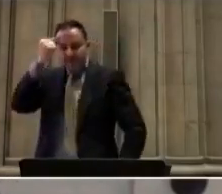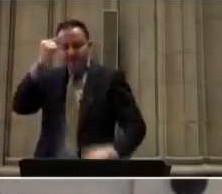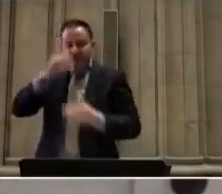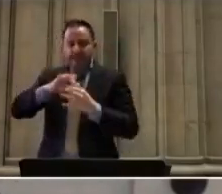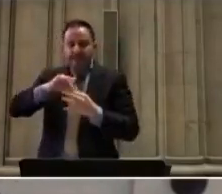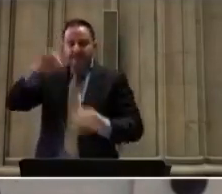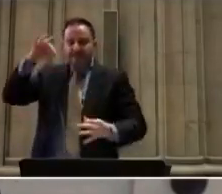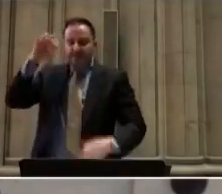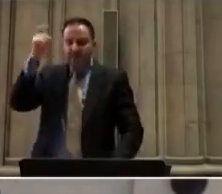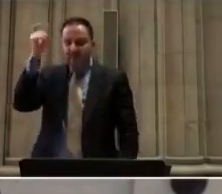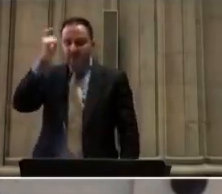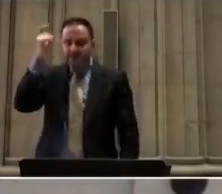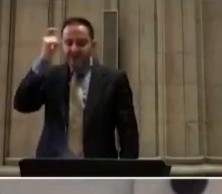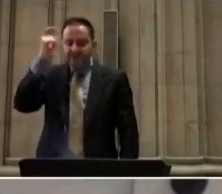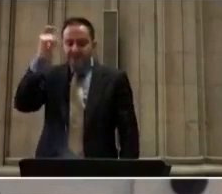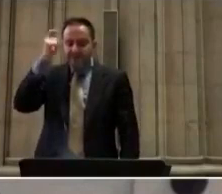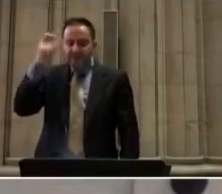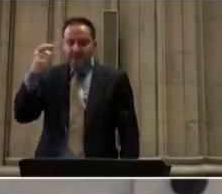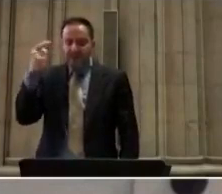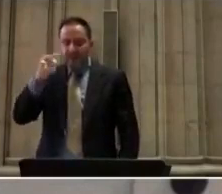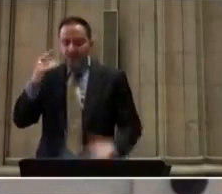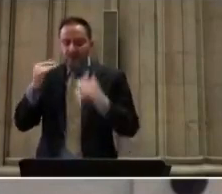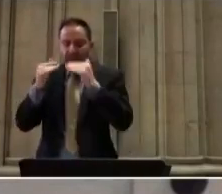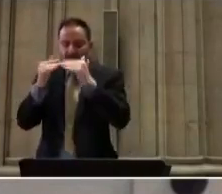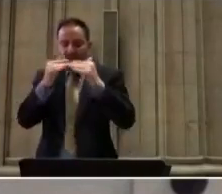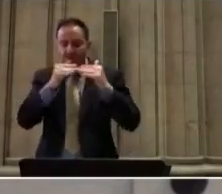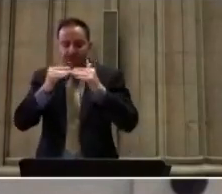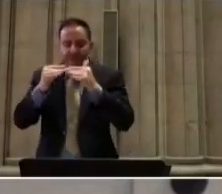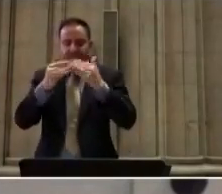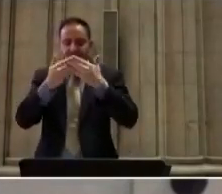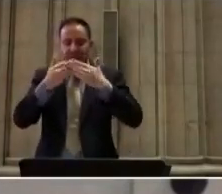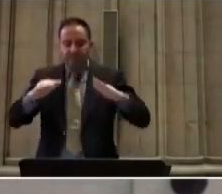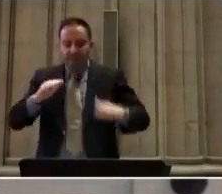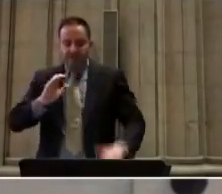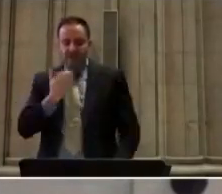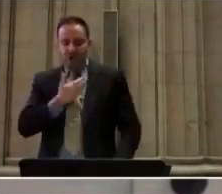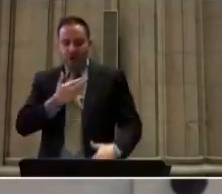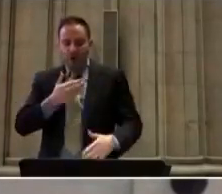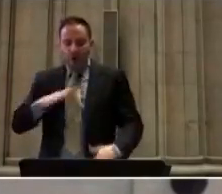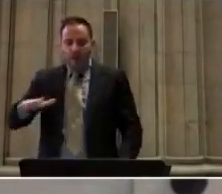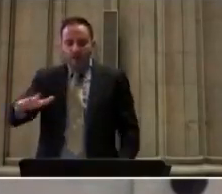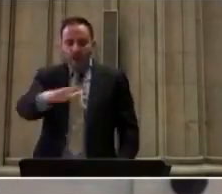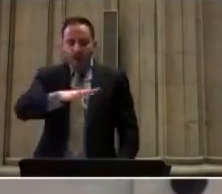the spirit of wisdom, that there might be justice and peace in our land.